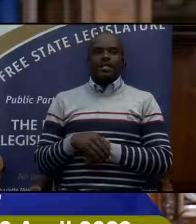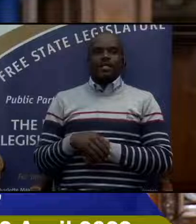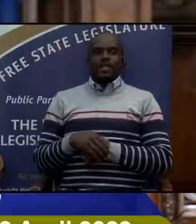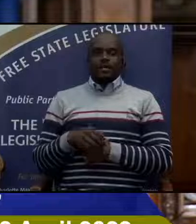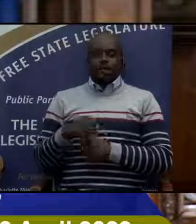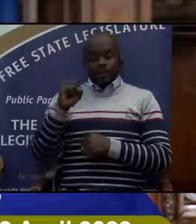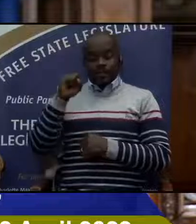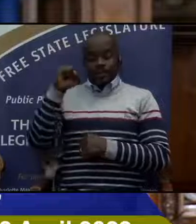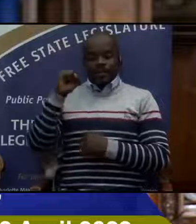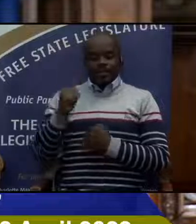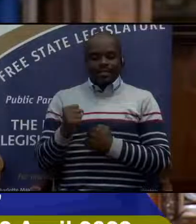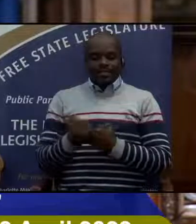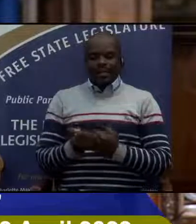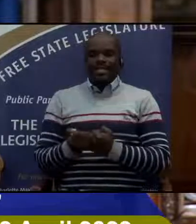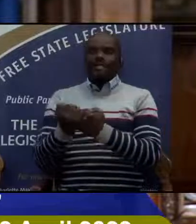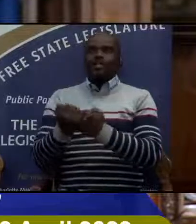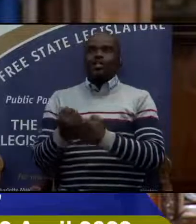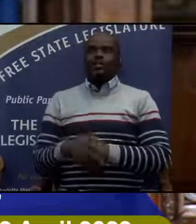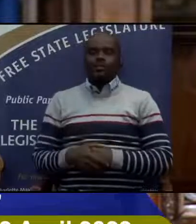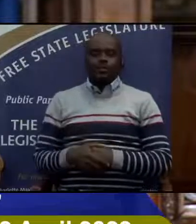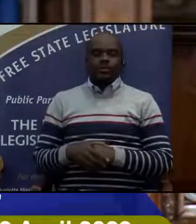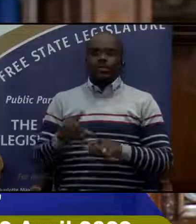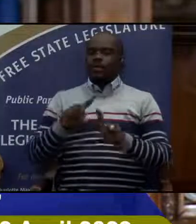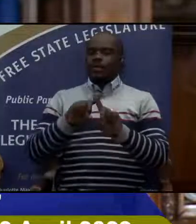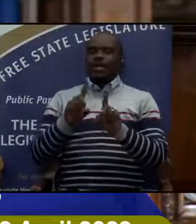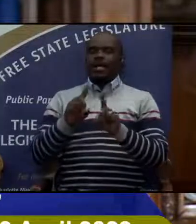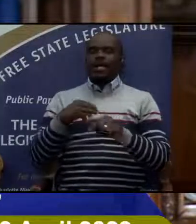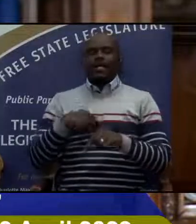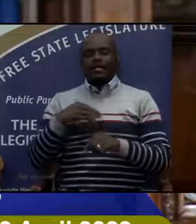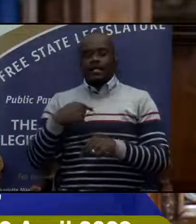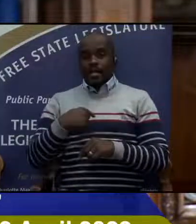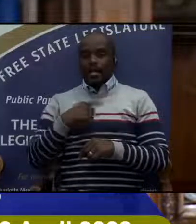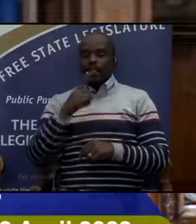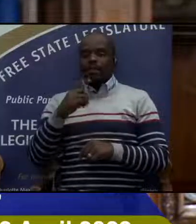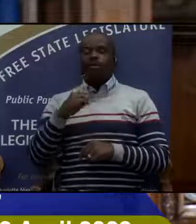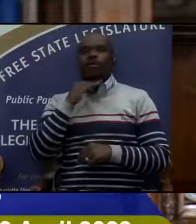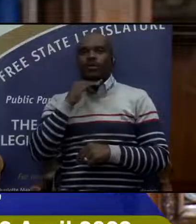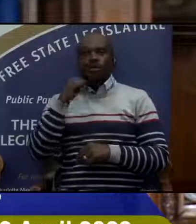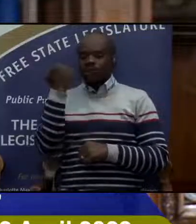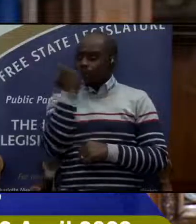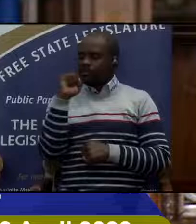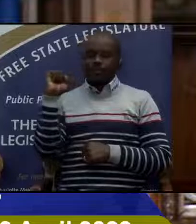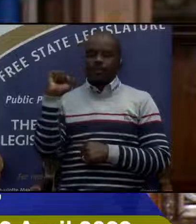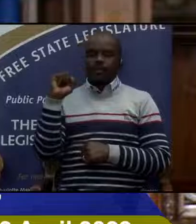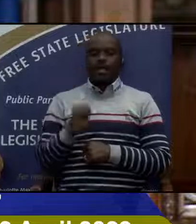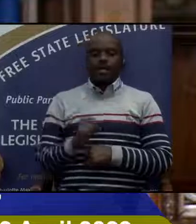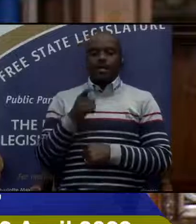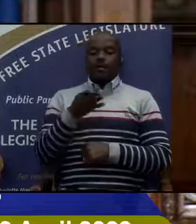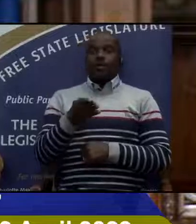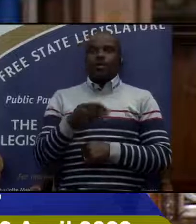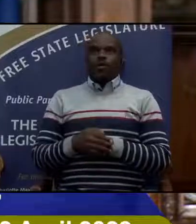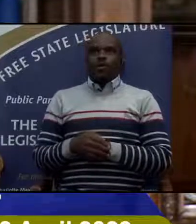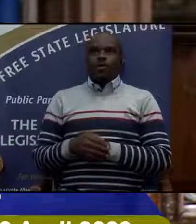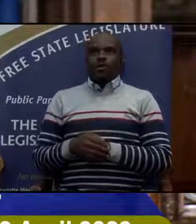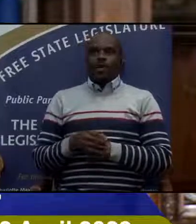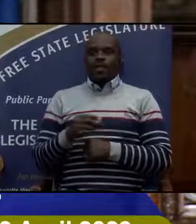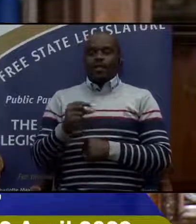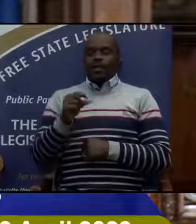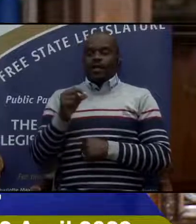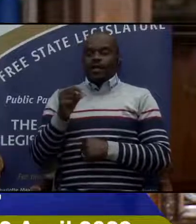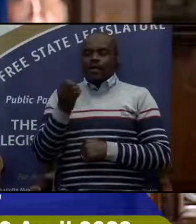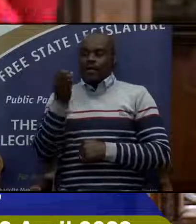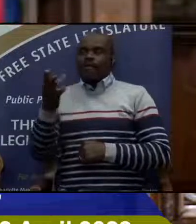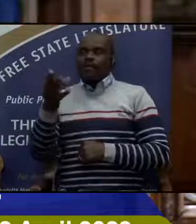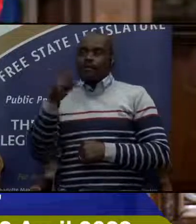saying, it's not enough to name after Mama Winnie Branford, and